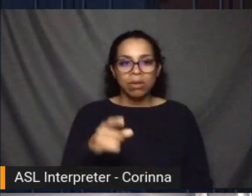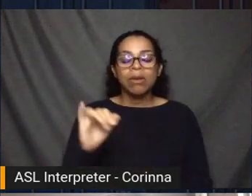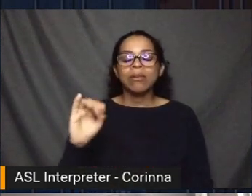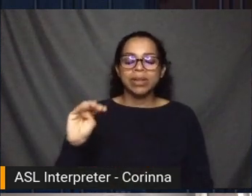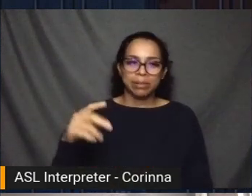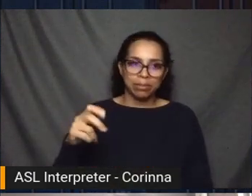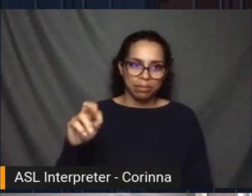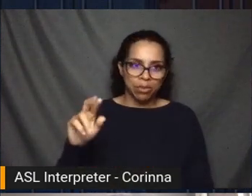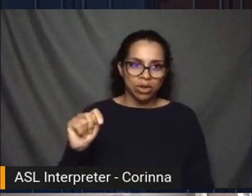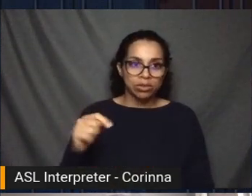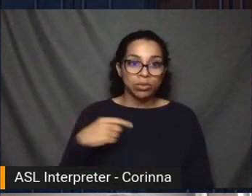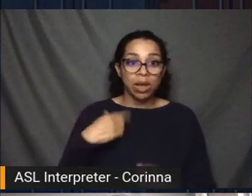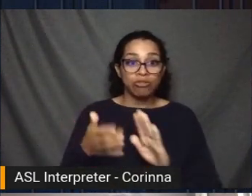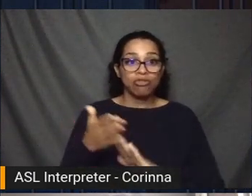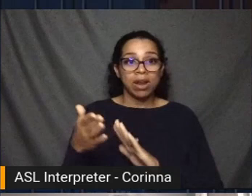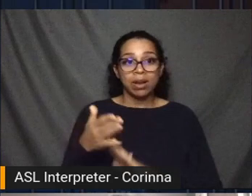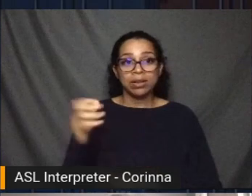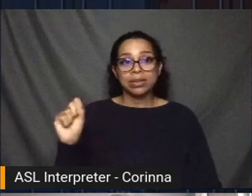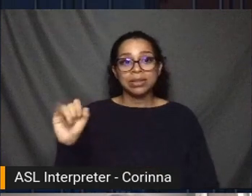If I run synth again.